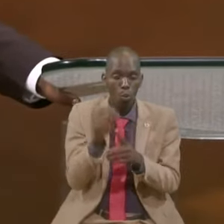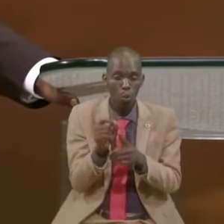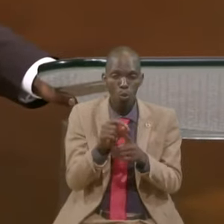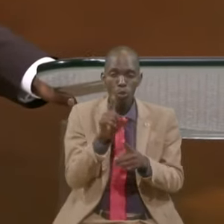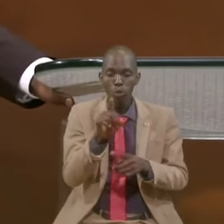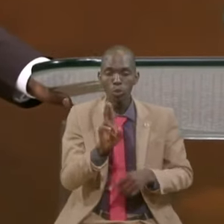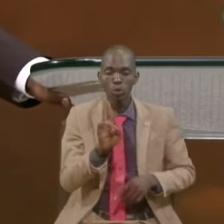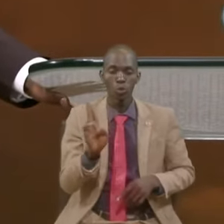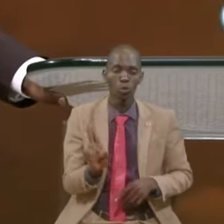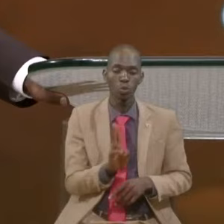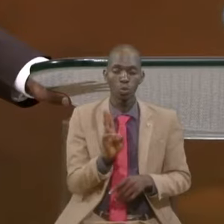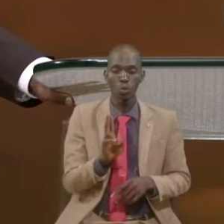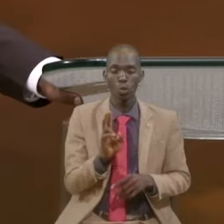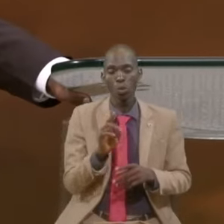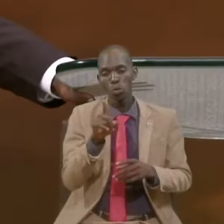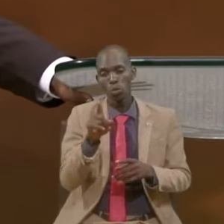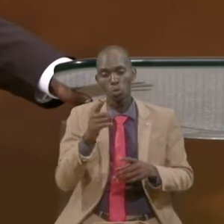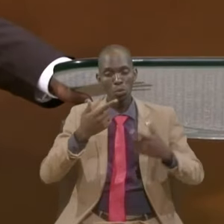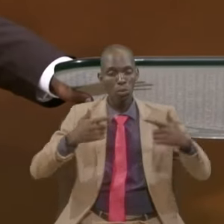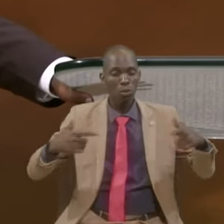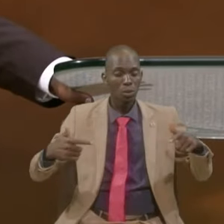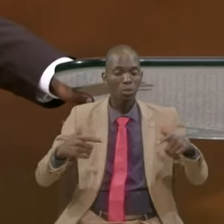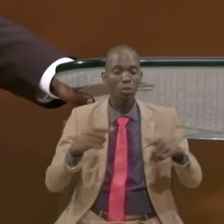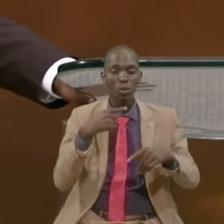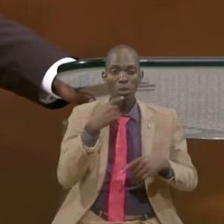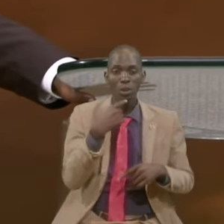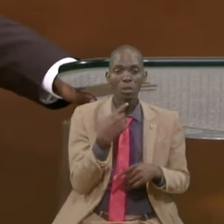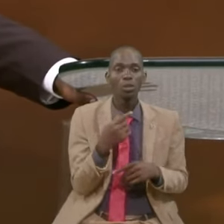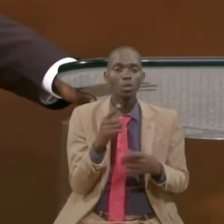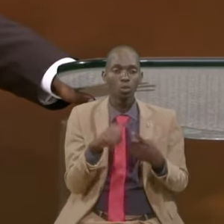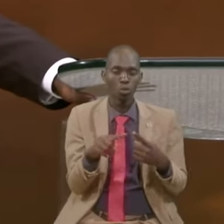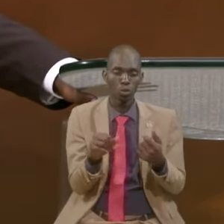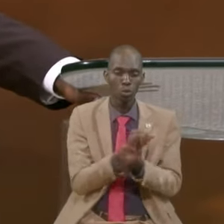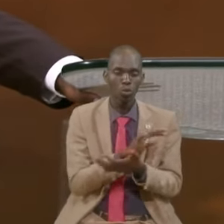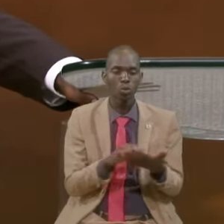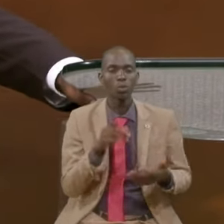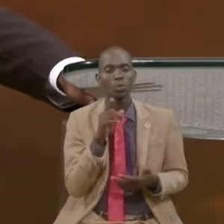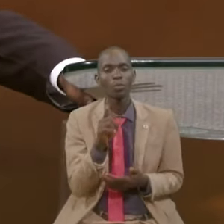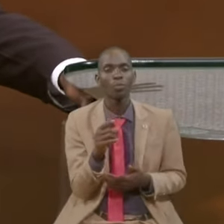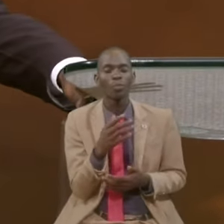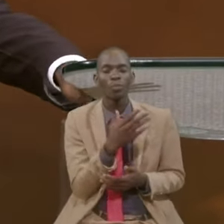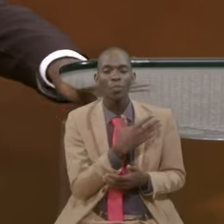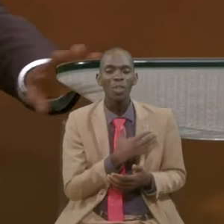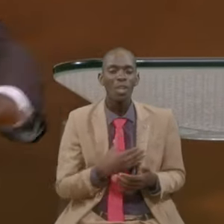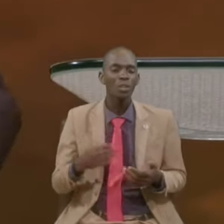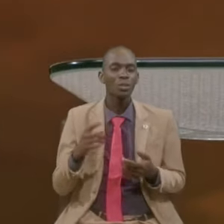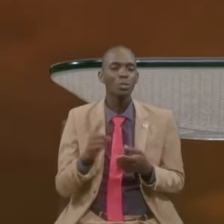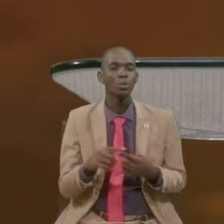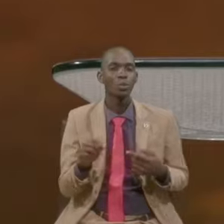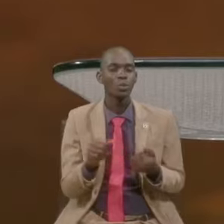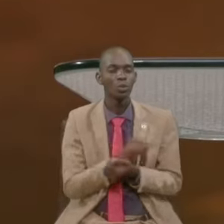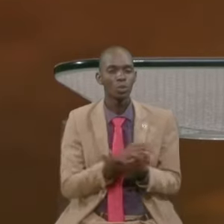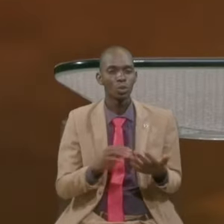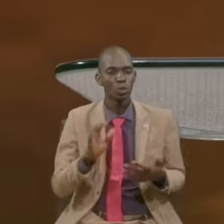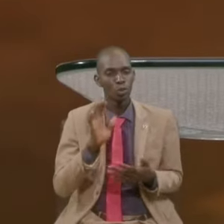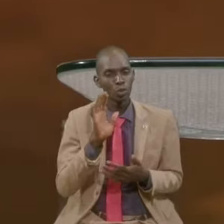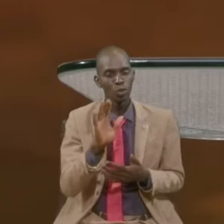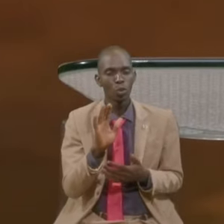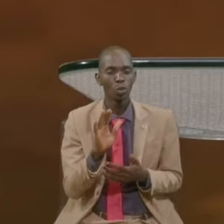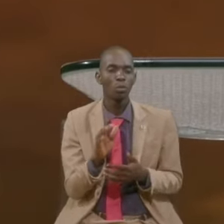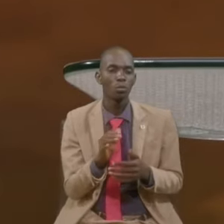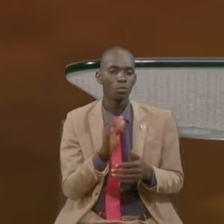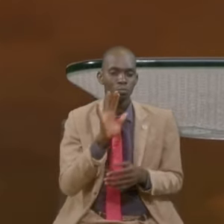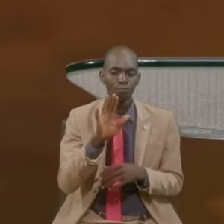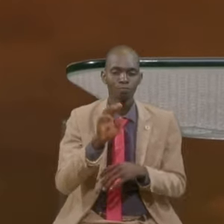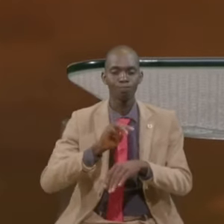context to destroy you, to defame you, and to destroy your ministry. That's